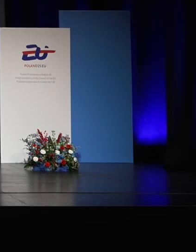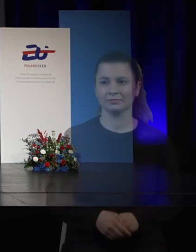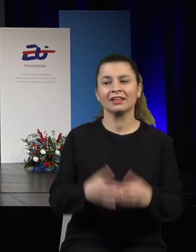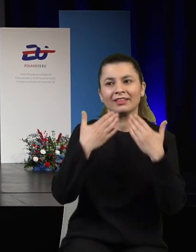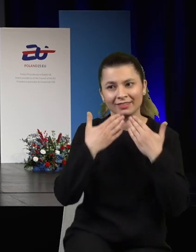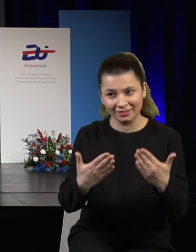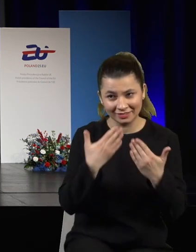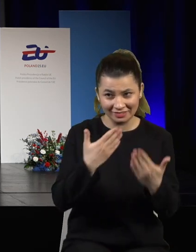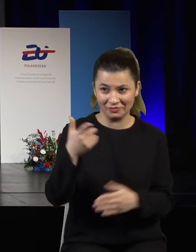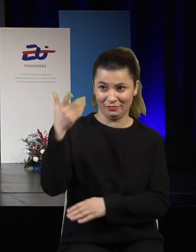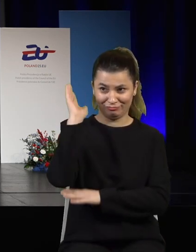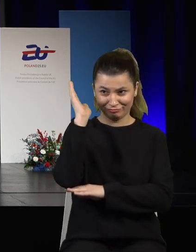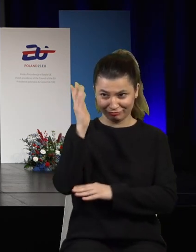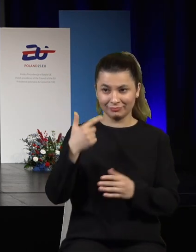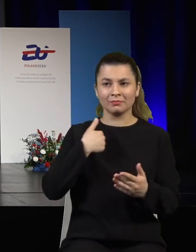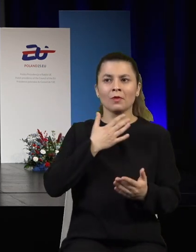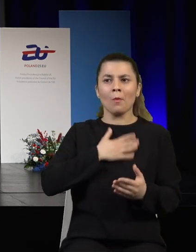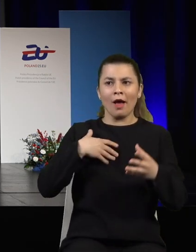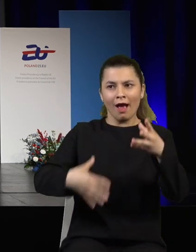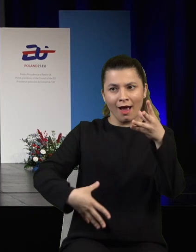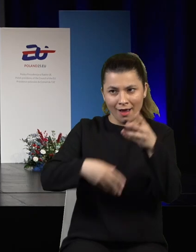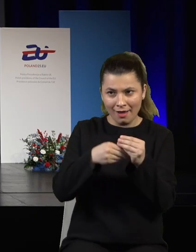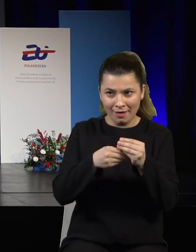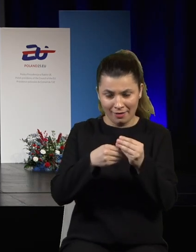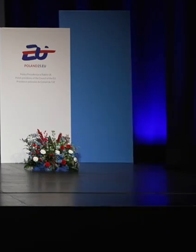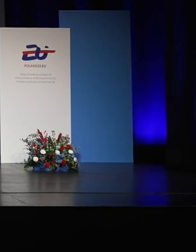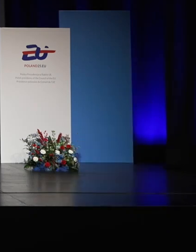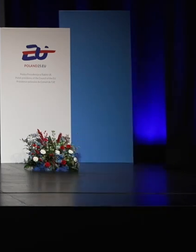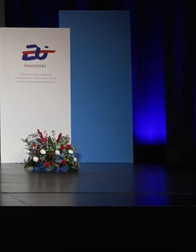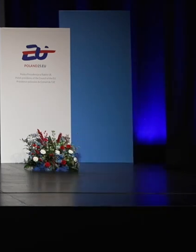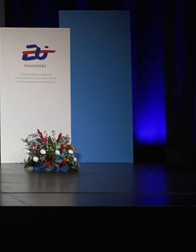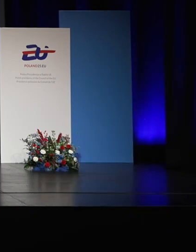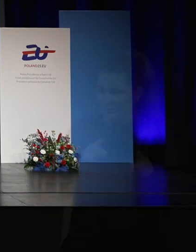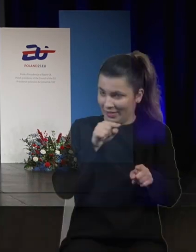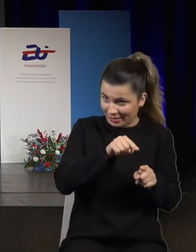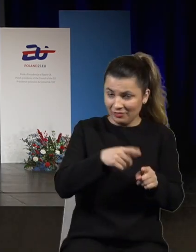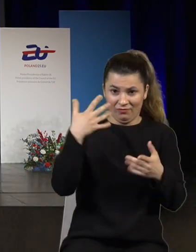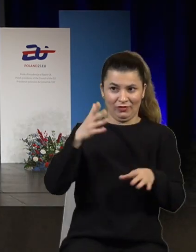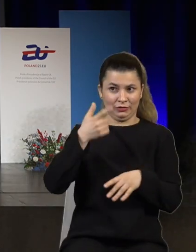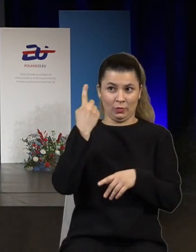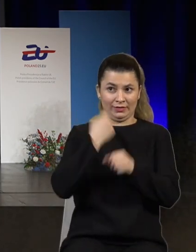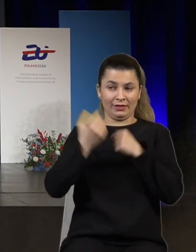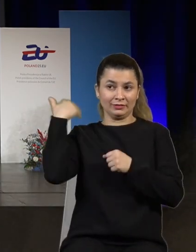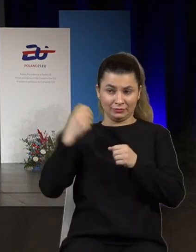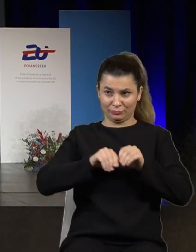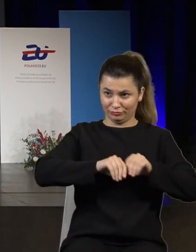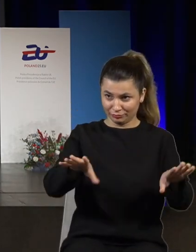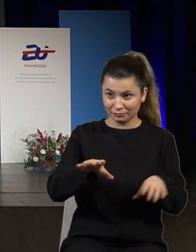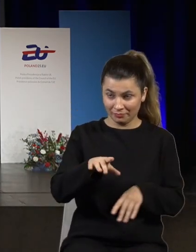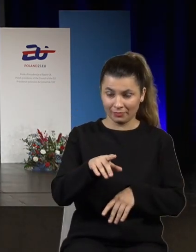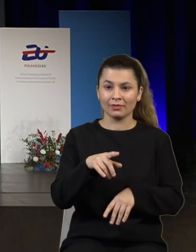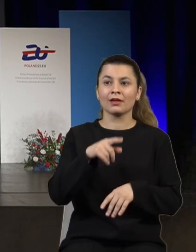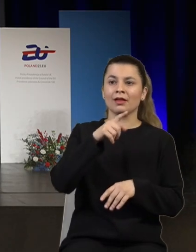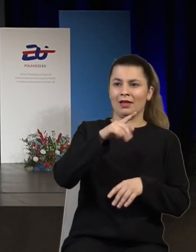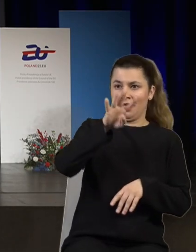last year. On April 2024, there was a report by Enrico Letta, former Italian